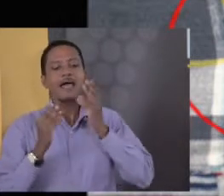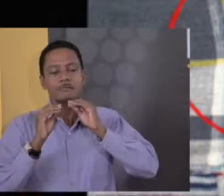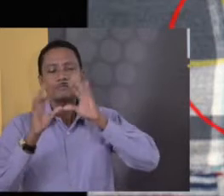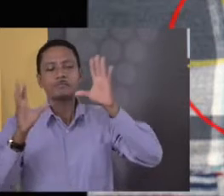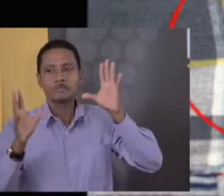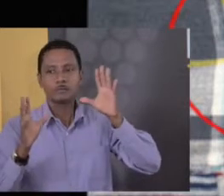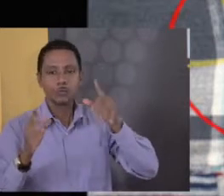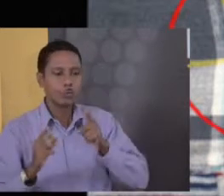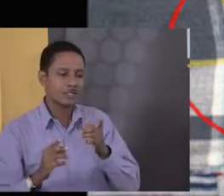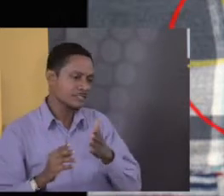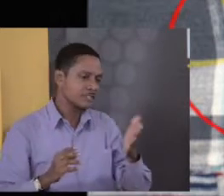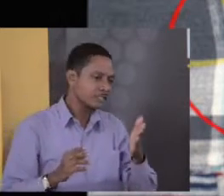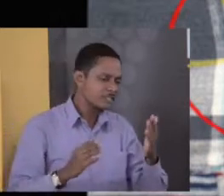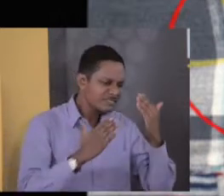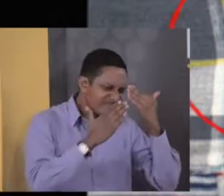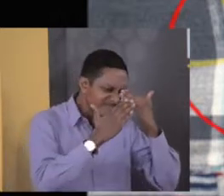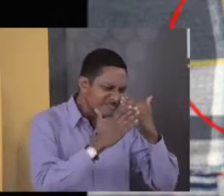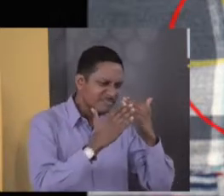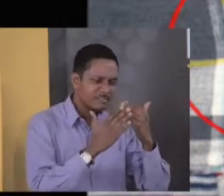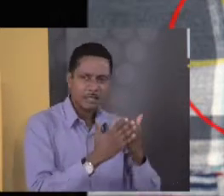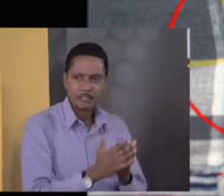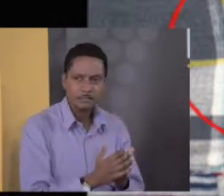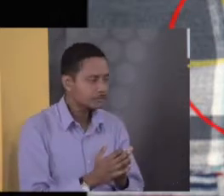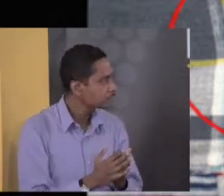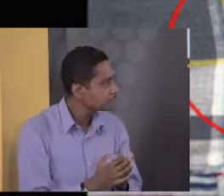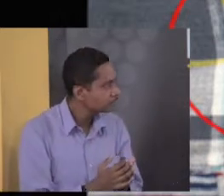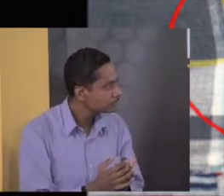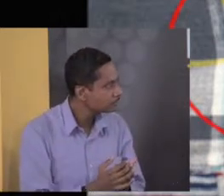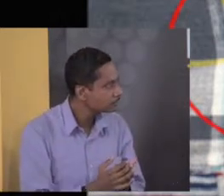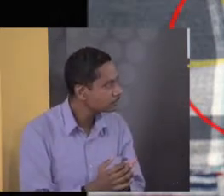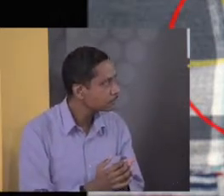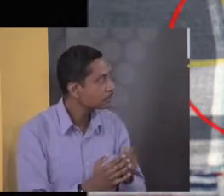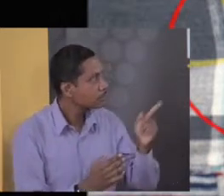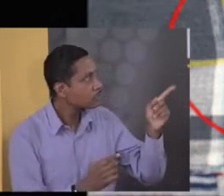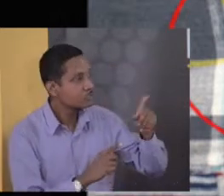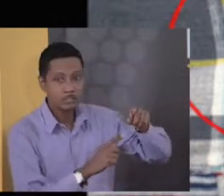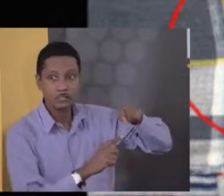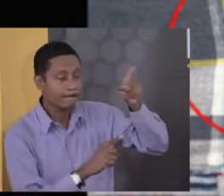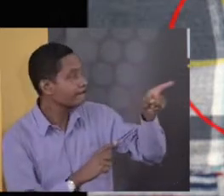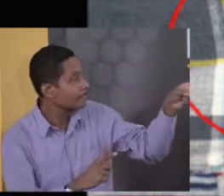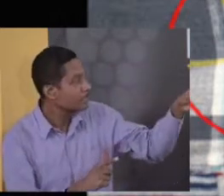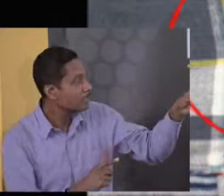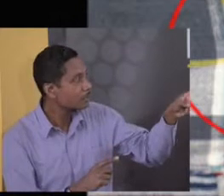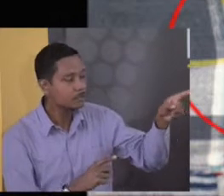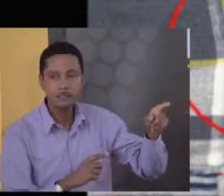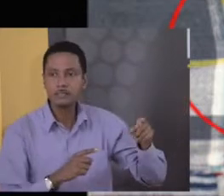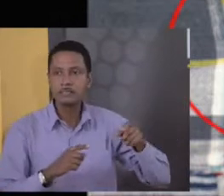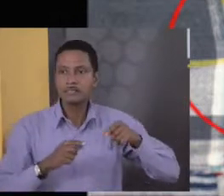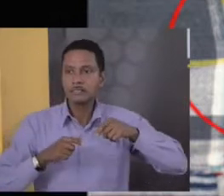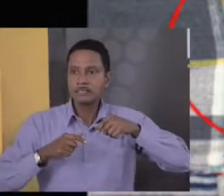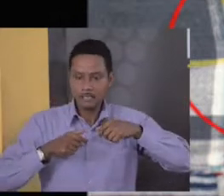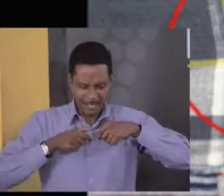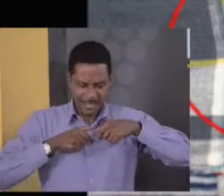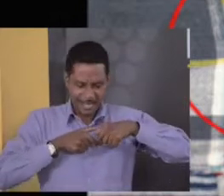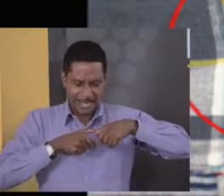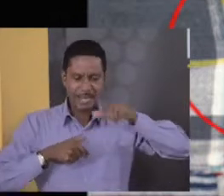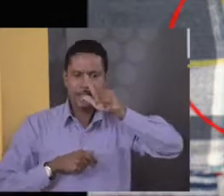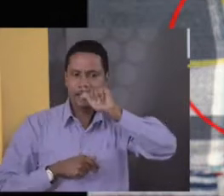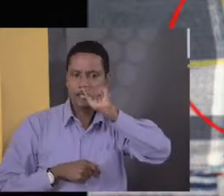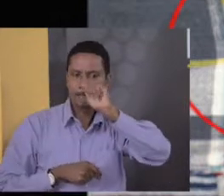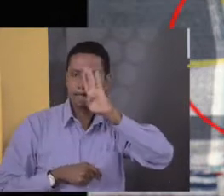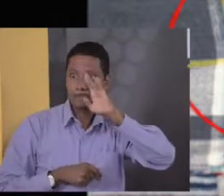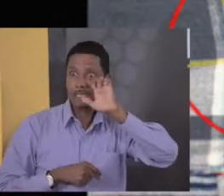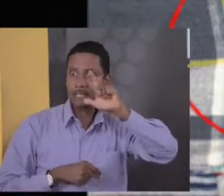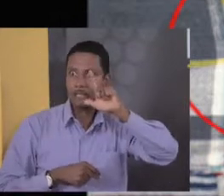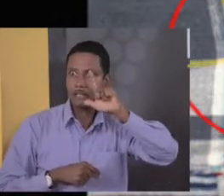down. All of these are manufacturing quality. Here you have a fabric hole. Now that